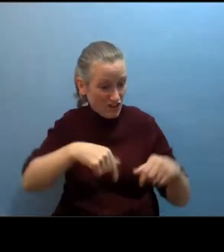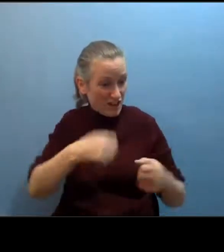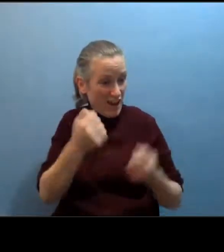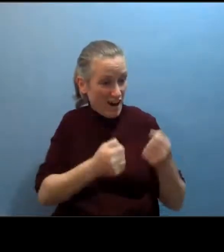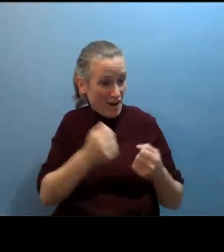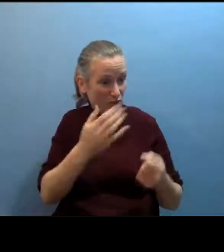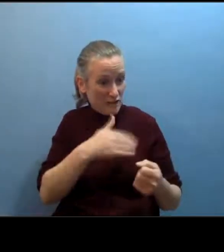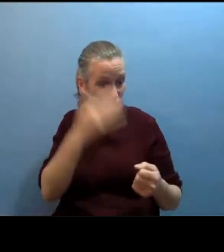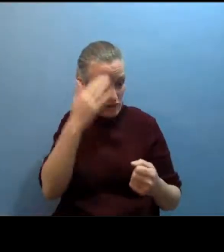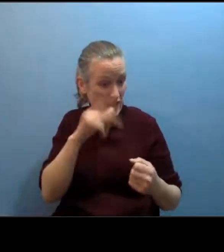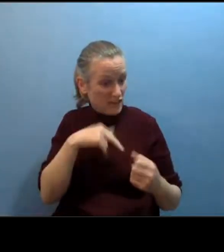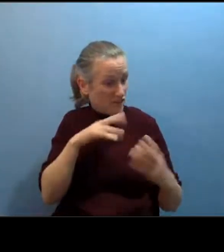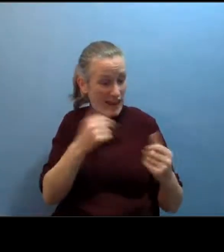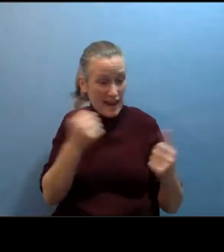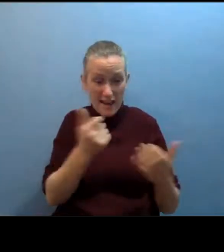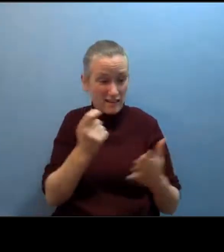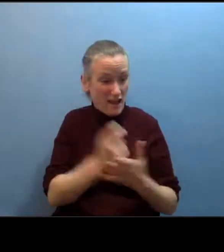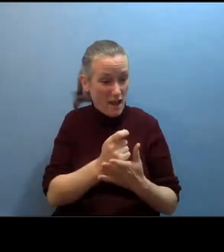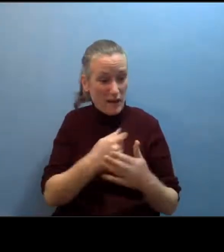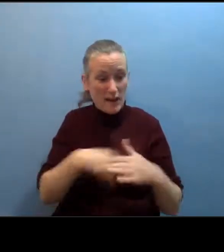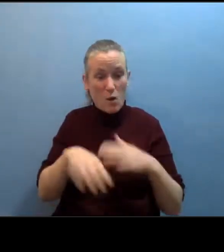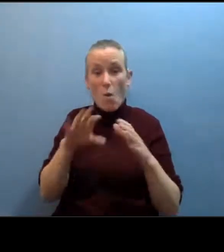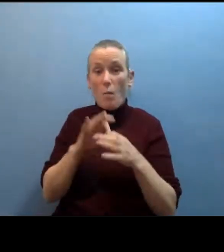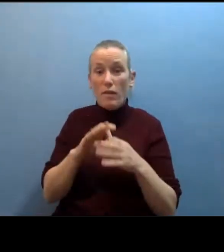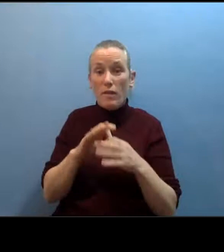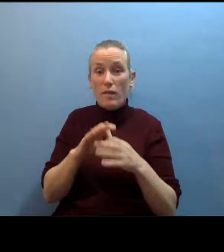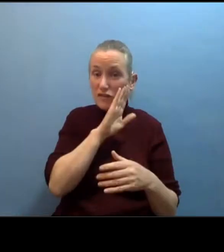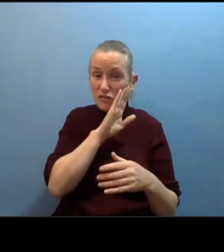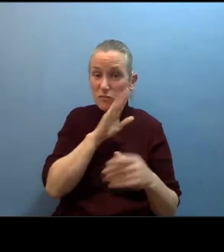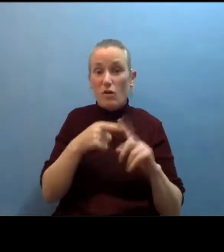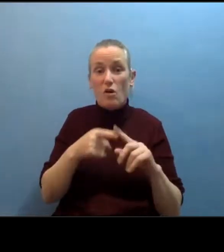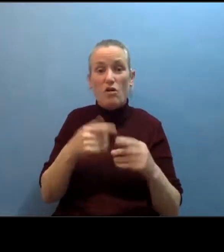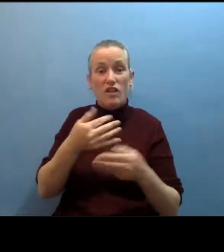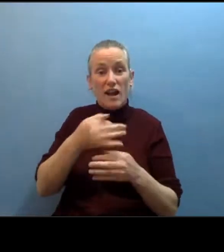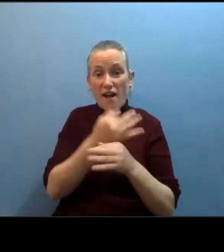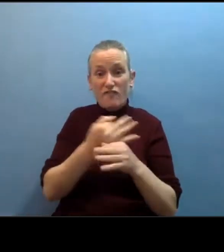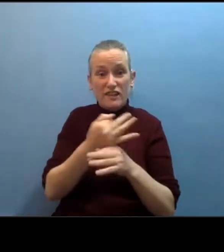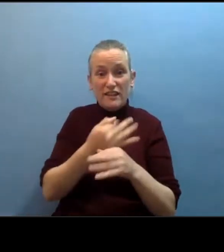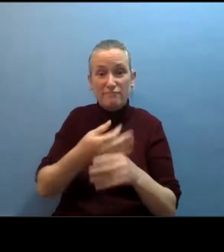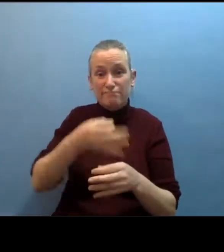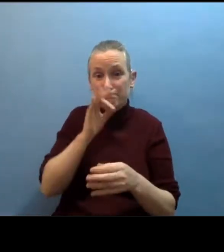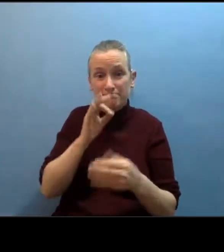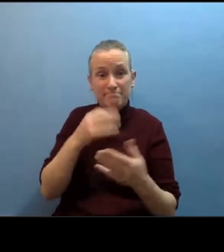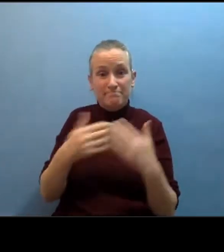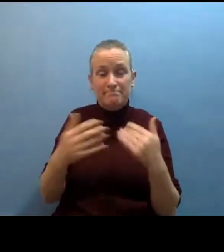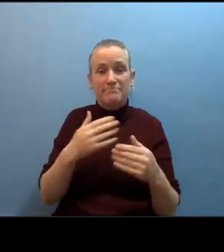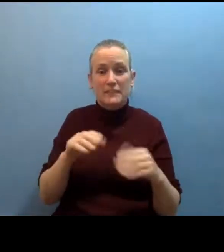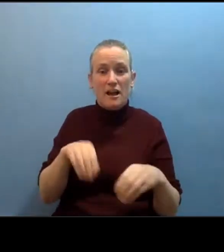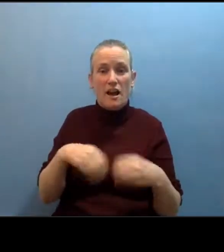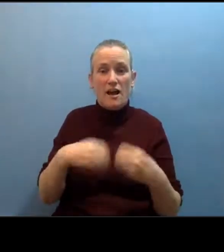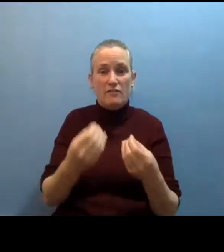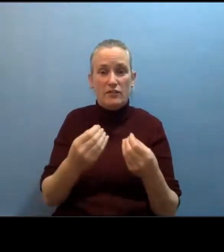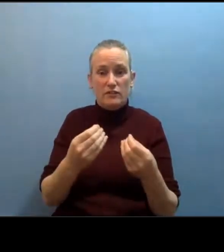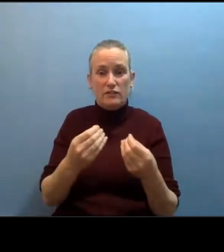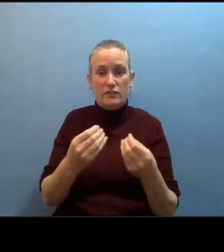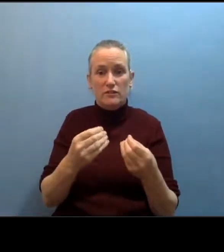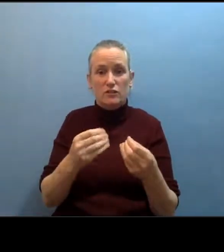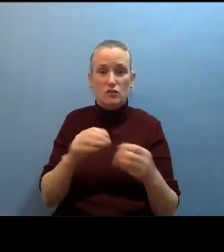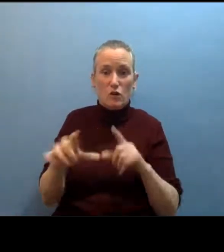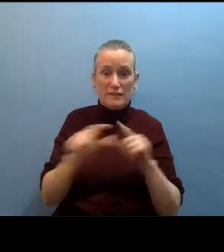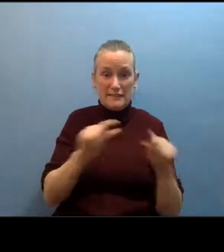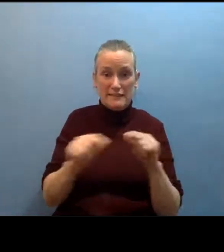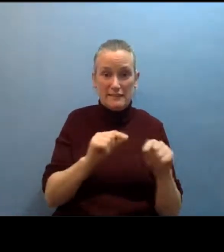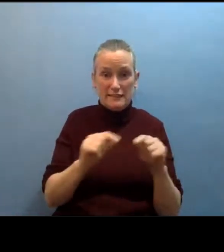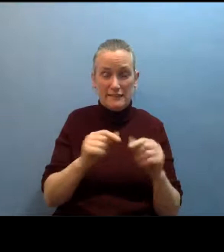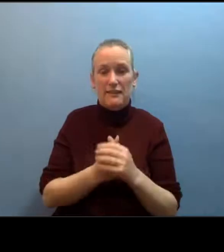and we can have them, you know, at home in the bedroom, or we can go for a coffee or whatever. So you're just offering her the choice. But